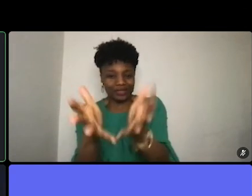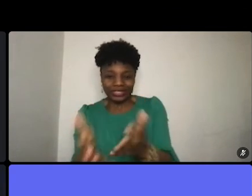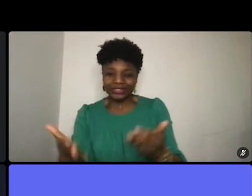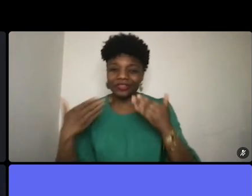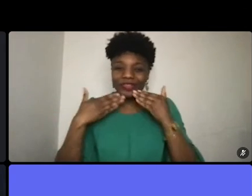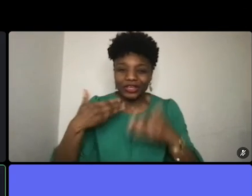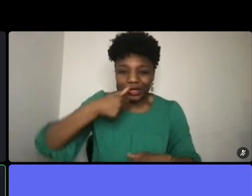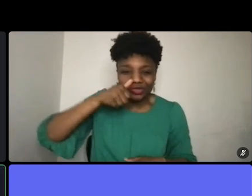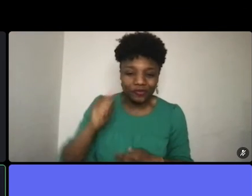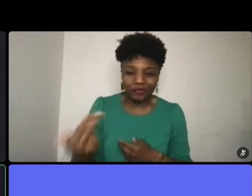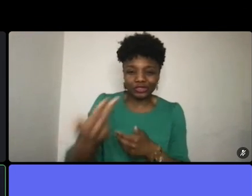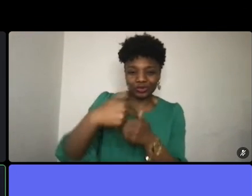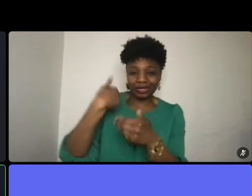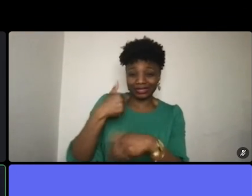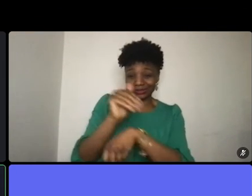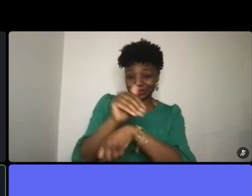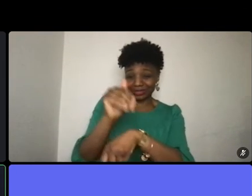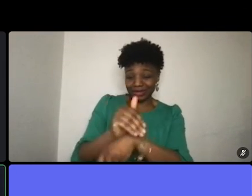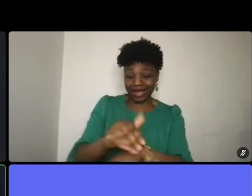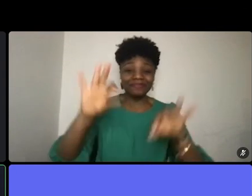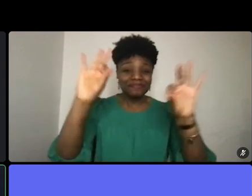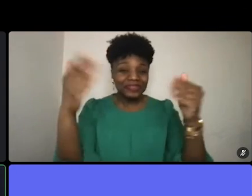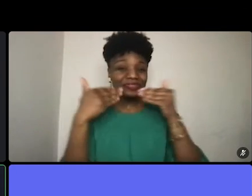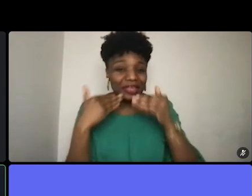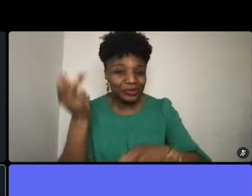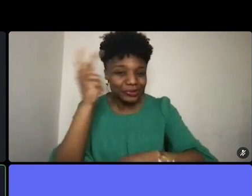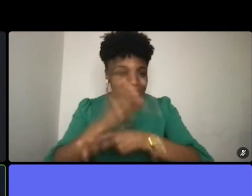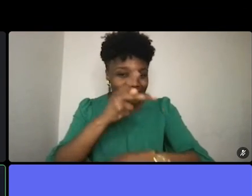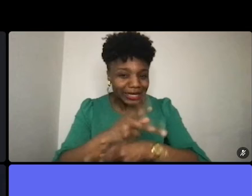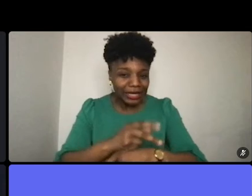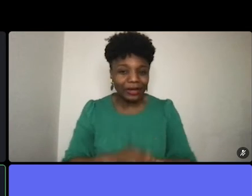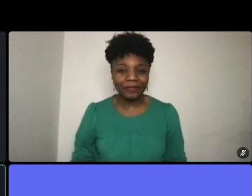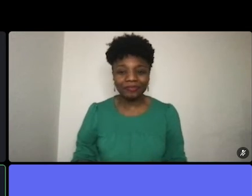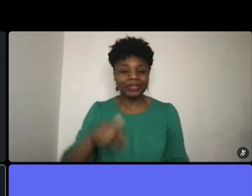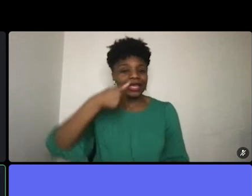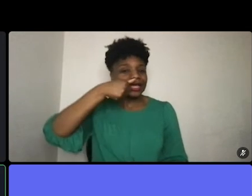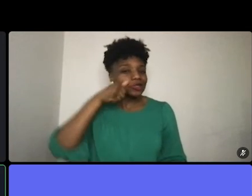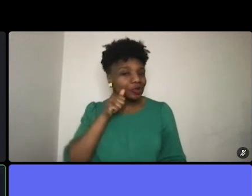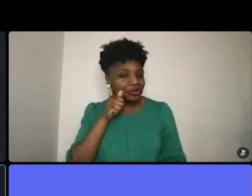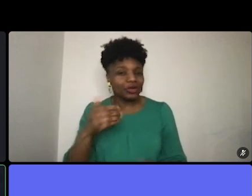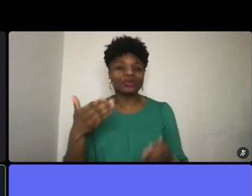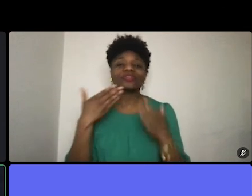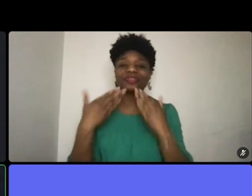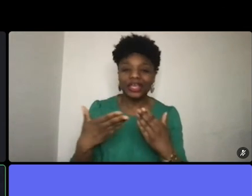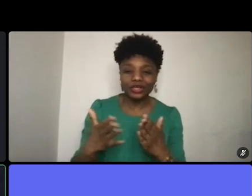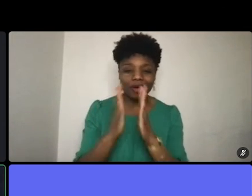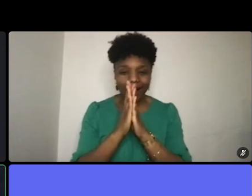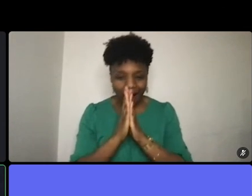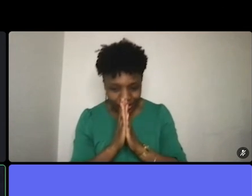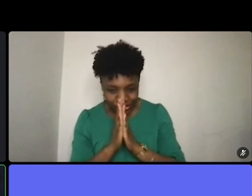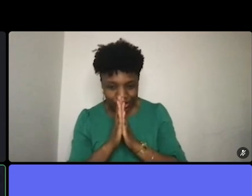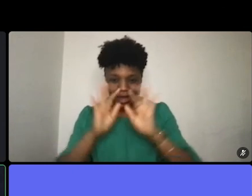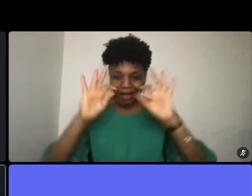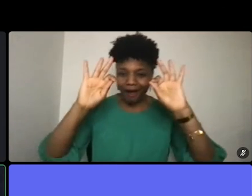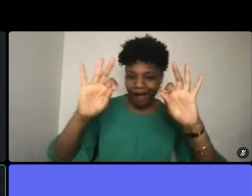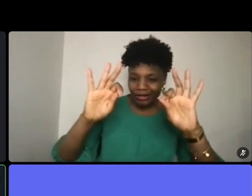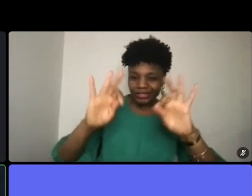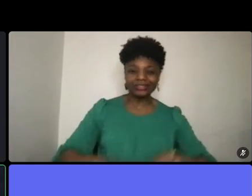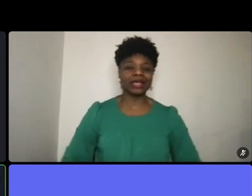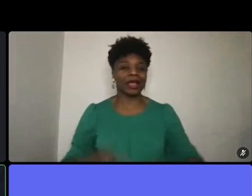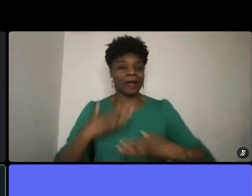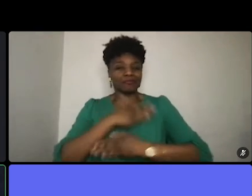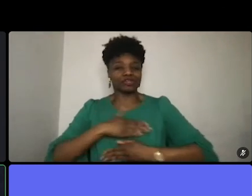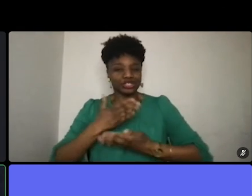it easy. Yeah, Hey, no man. problem. Y'all do the same. Thanks again. Ashe, thank you, interpreters. Appreciate